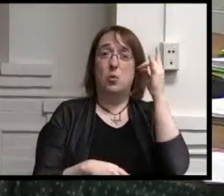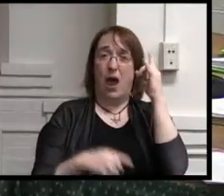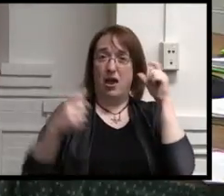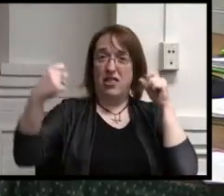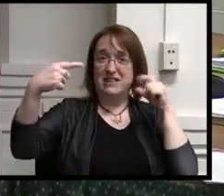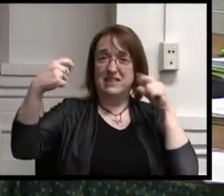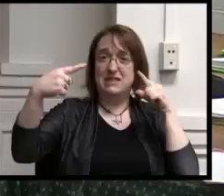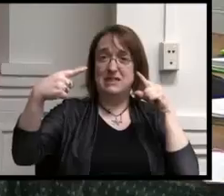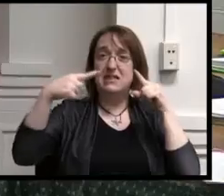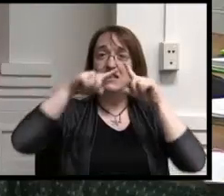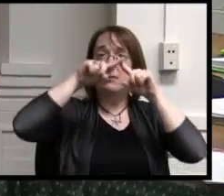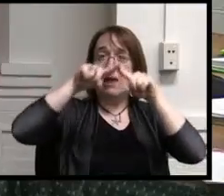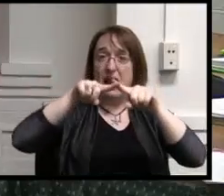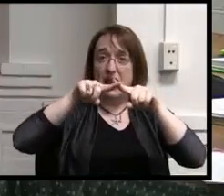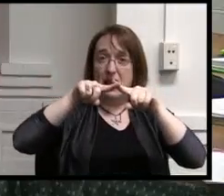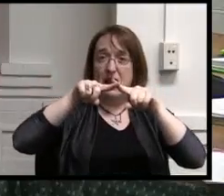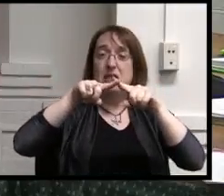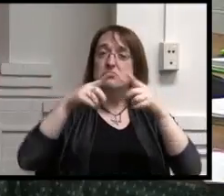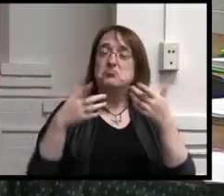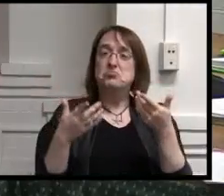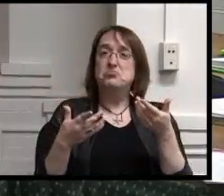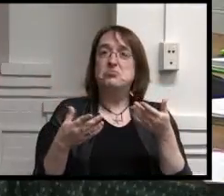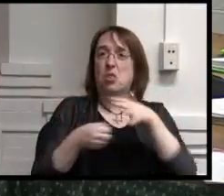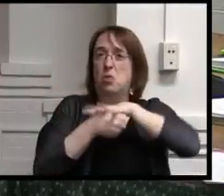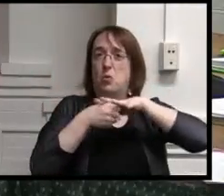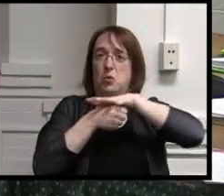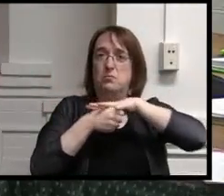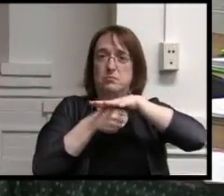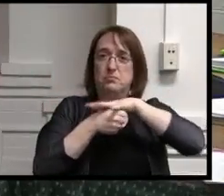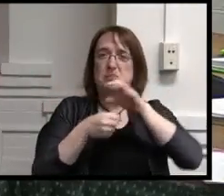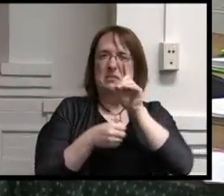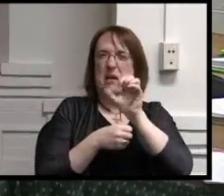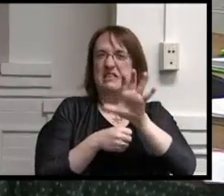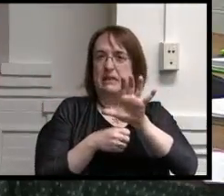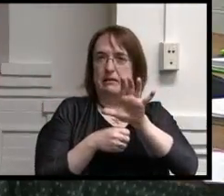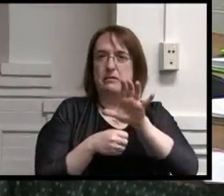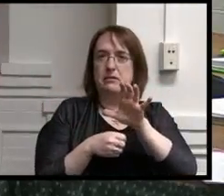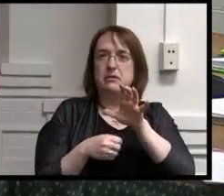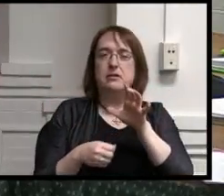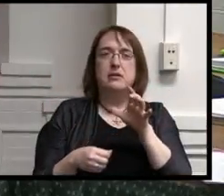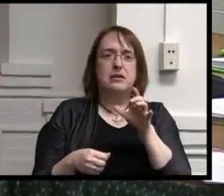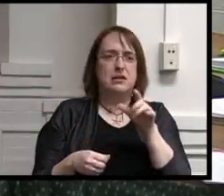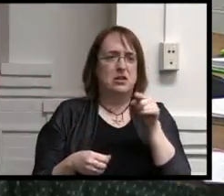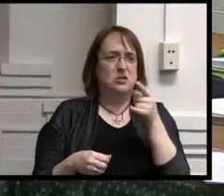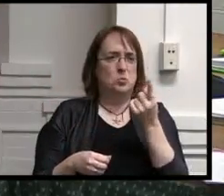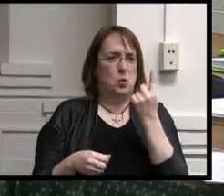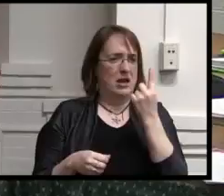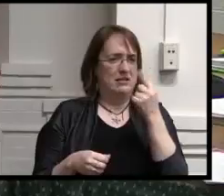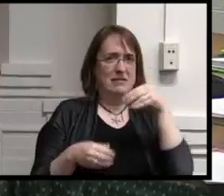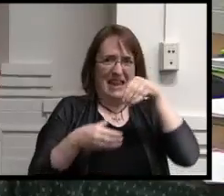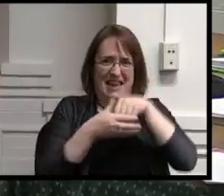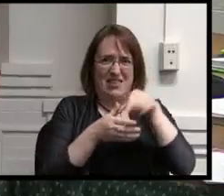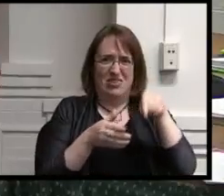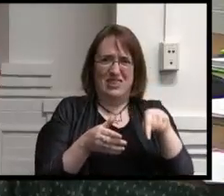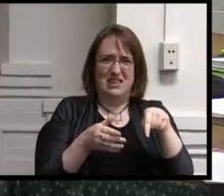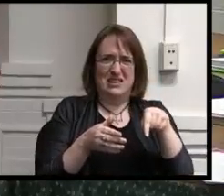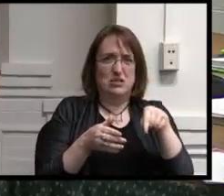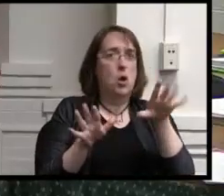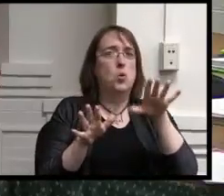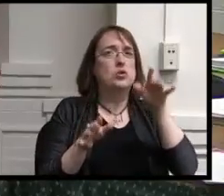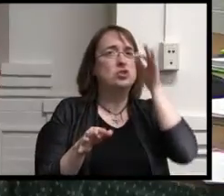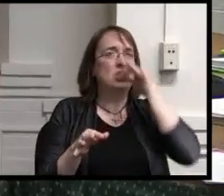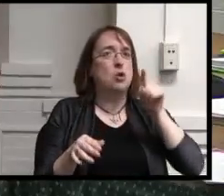is actually domestic scale. There's one actually in this room. Actually in the next